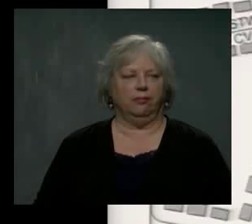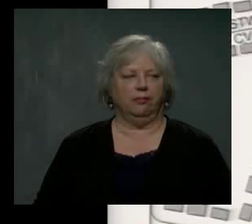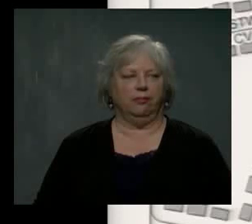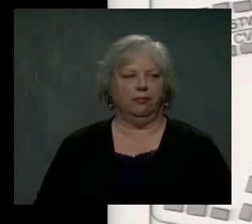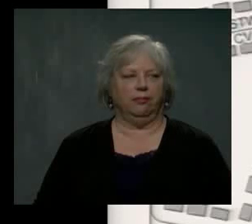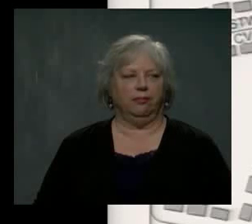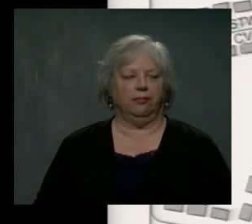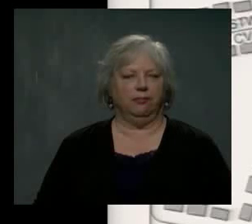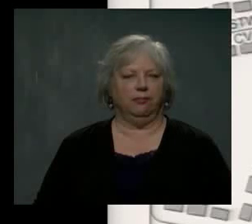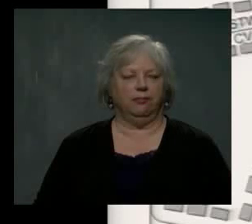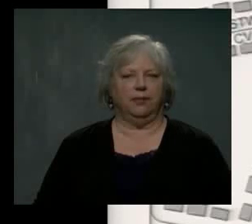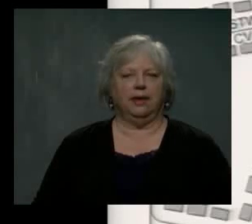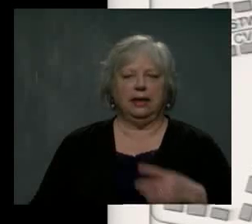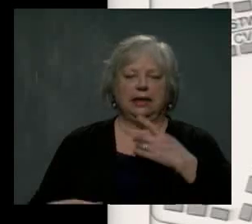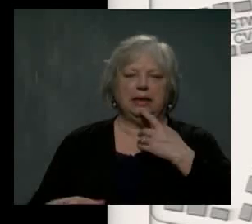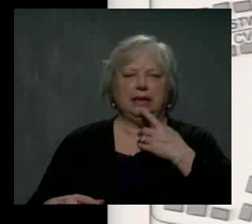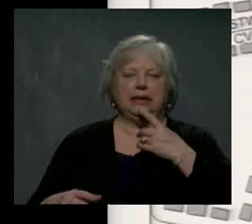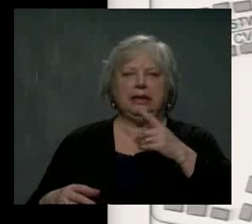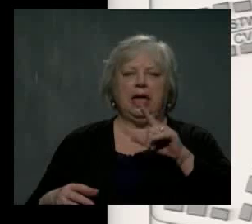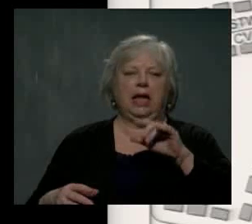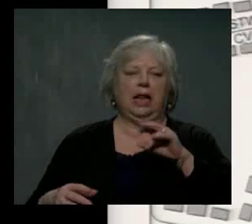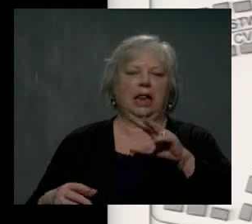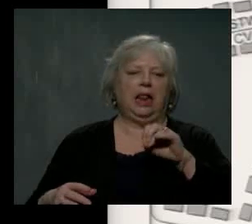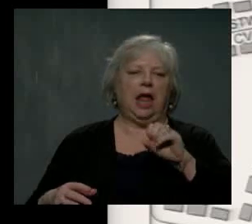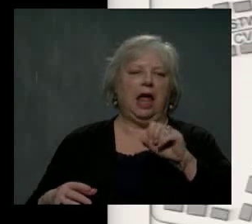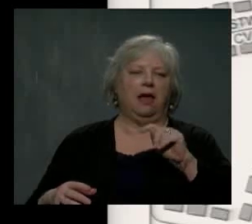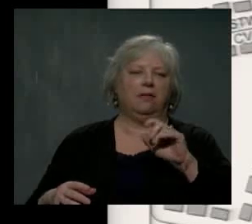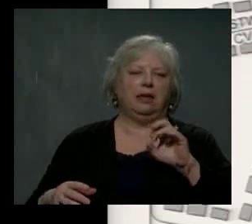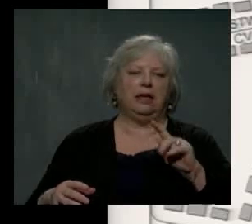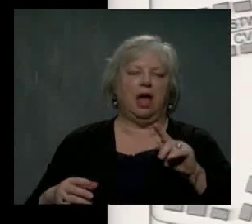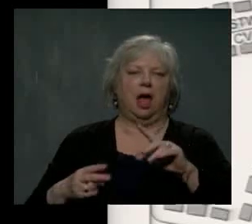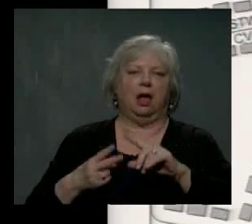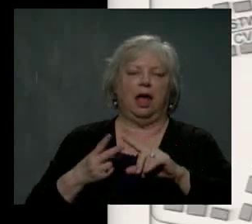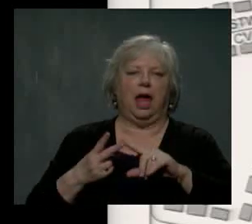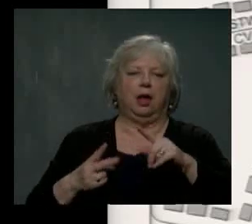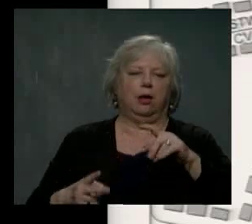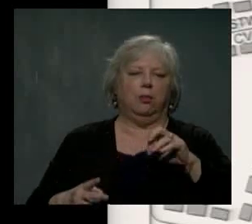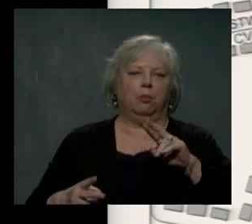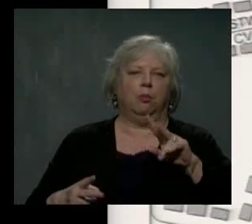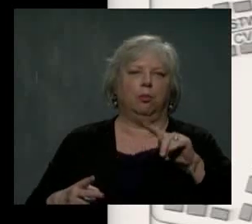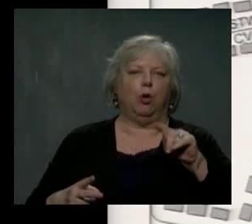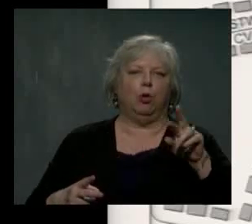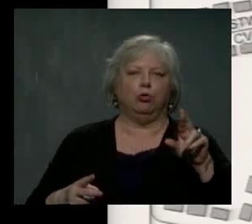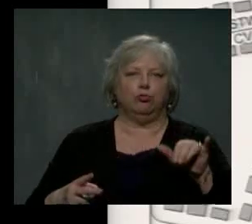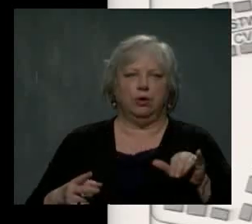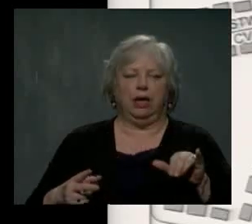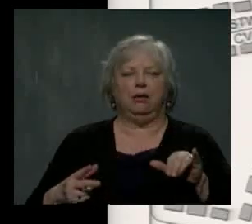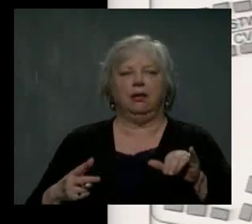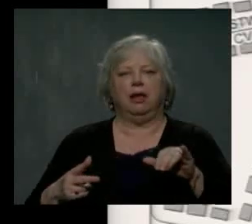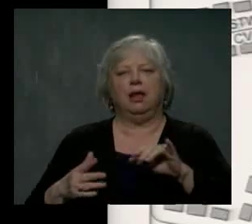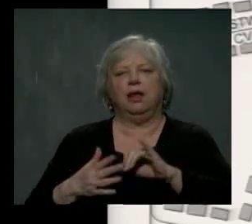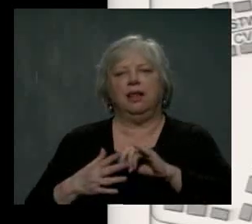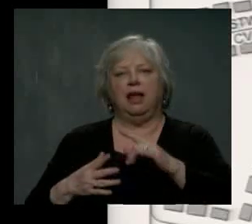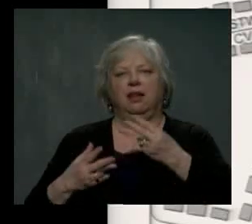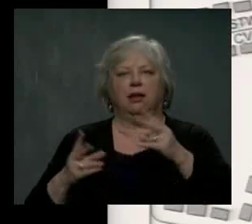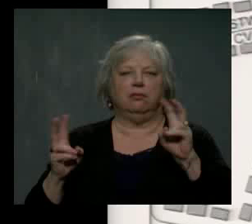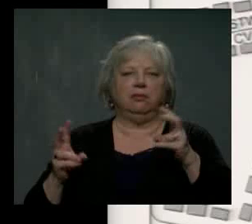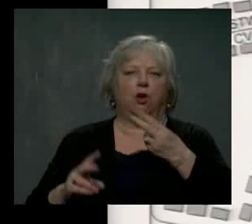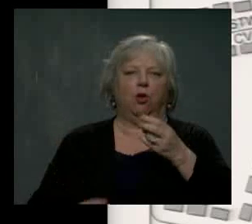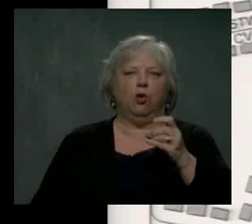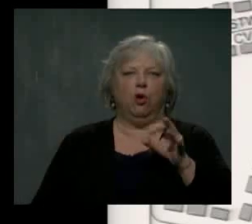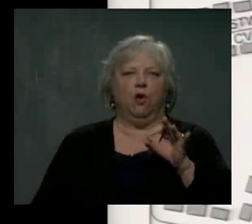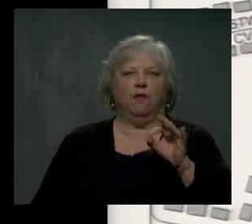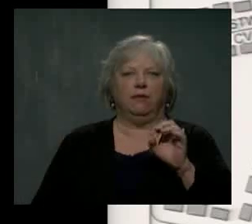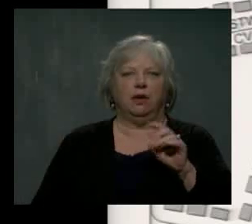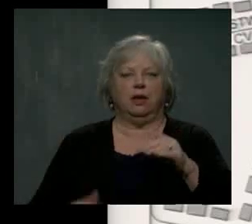Raising any livestock and poultry is what is listed. Okay. That is the hoofed. That's the hoofed. Yep. Okay,